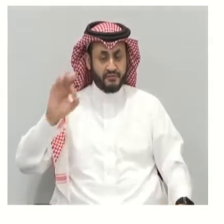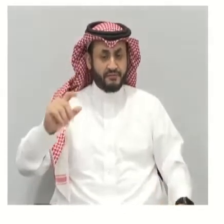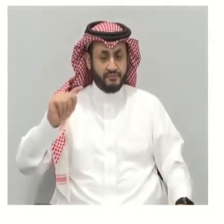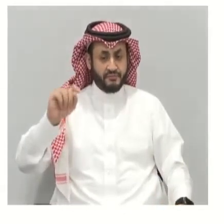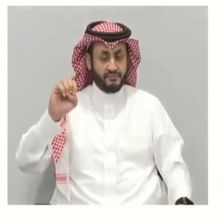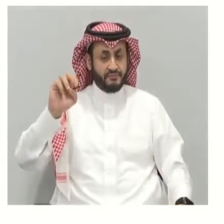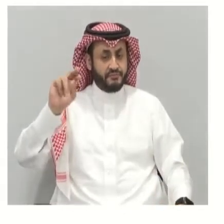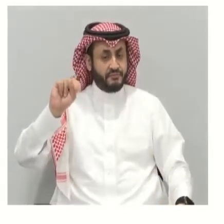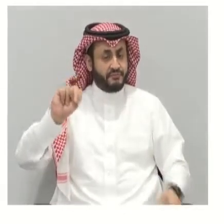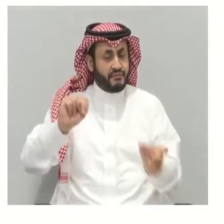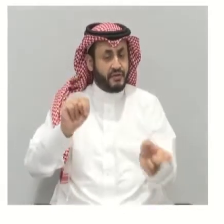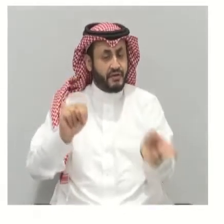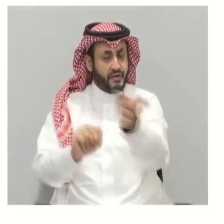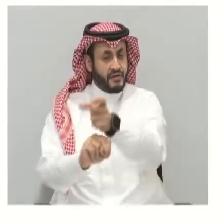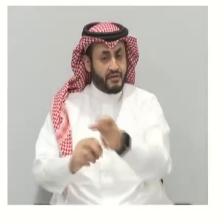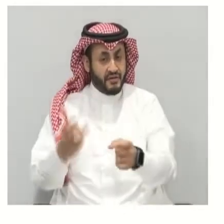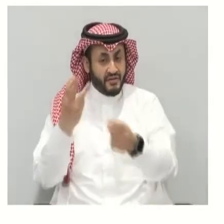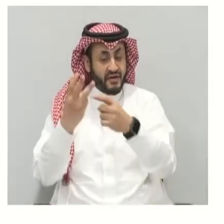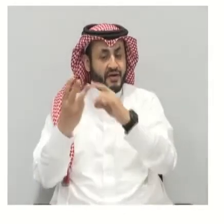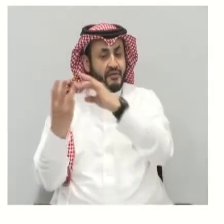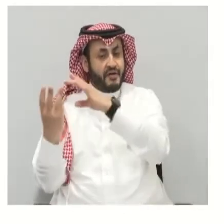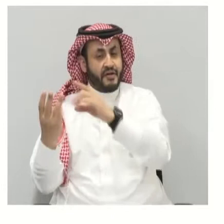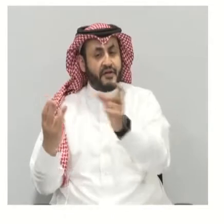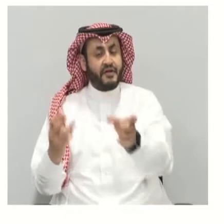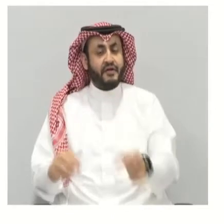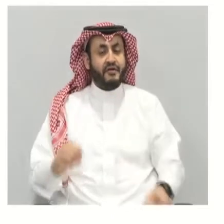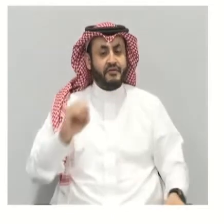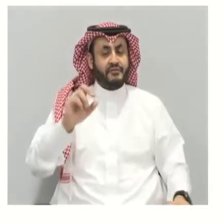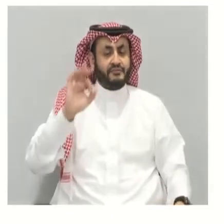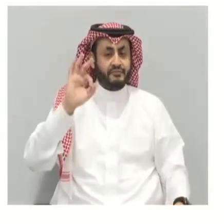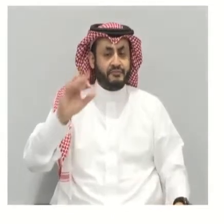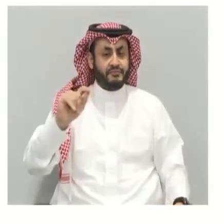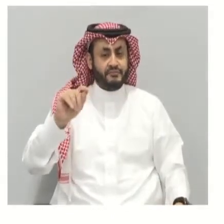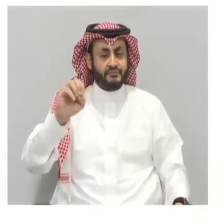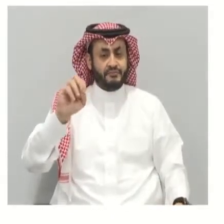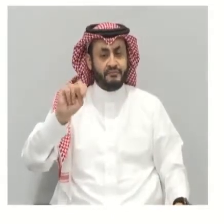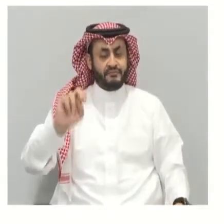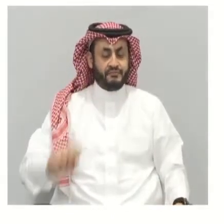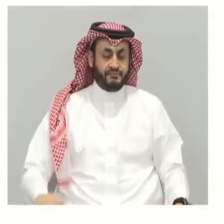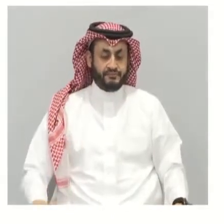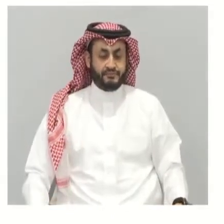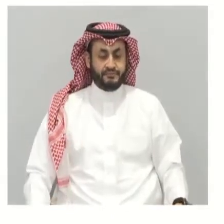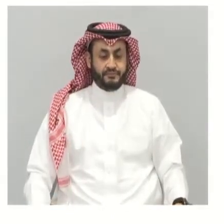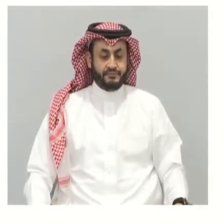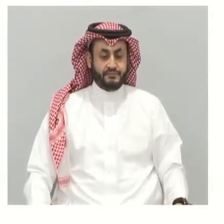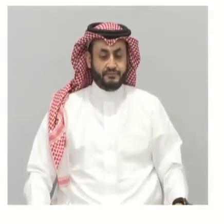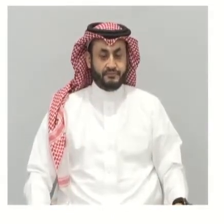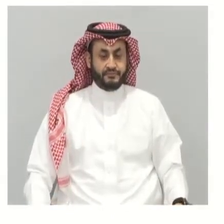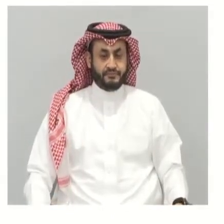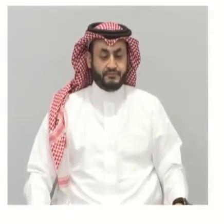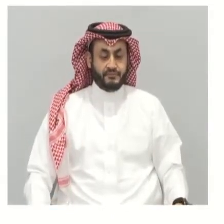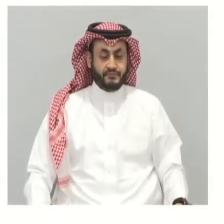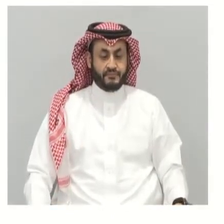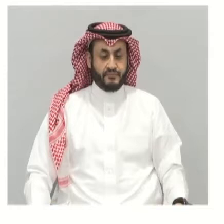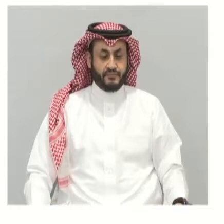library. So we're changing three times a week. With what? What is the suitable adverb for this expression? It's going to look like